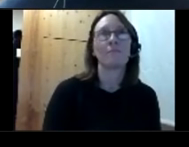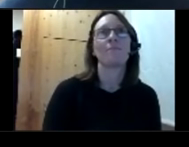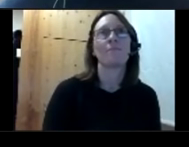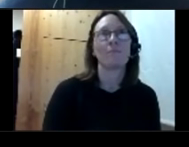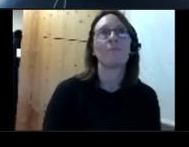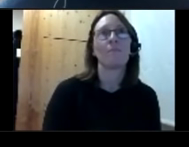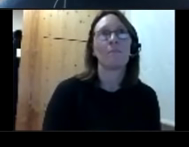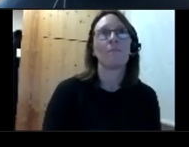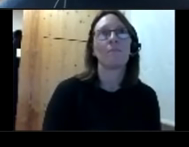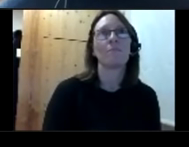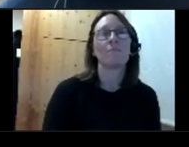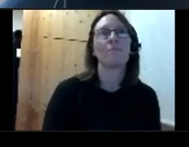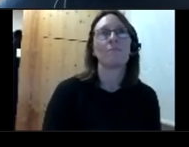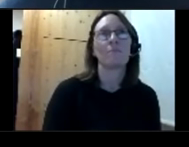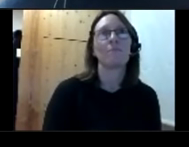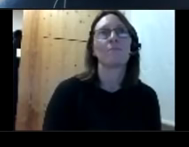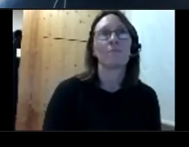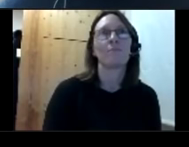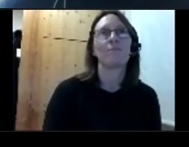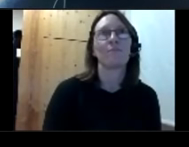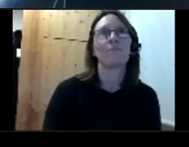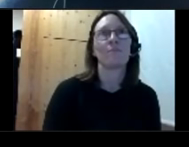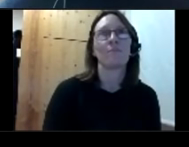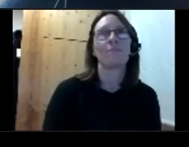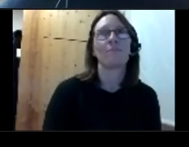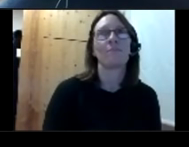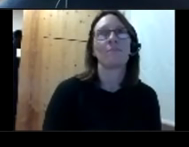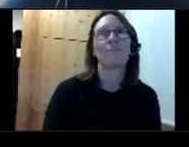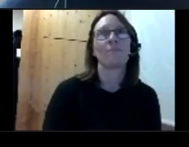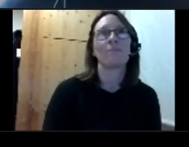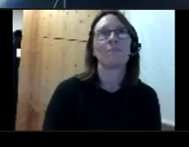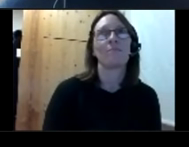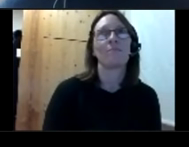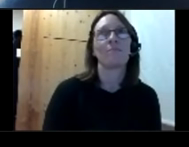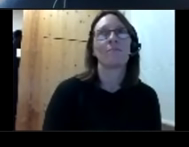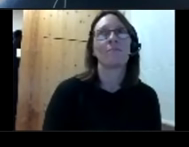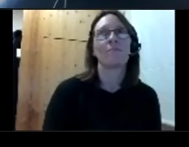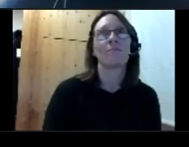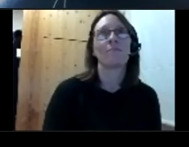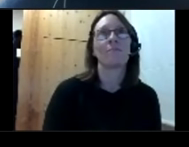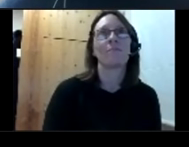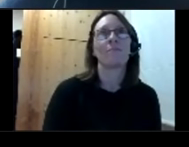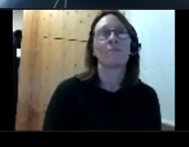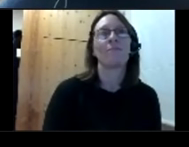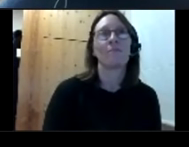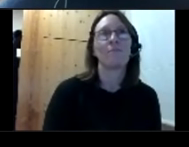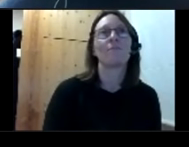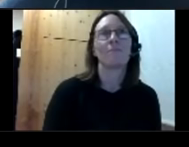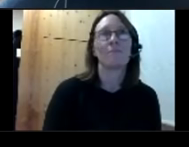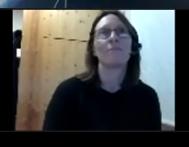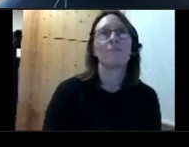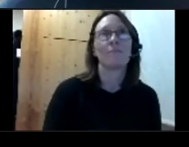to, you know, it's just different, providing different options. Yeah. I guess, and understanding what